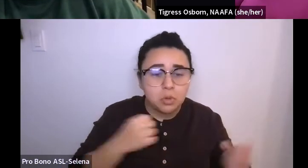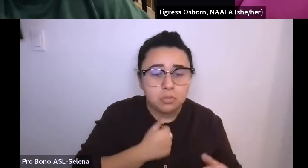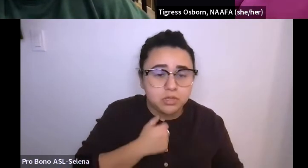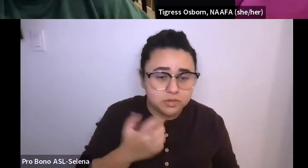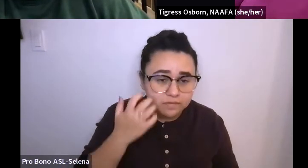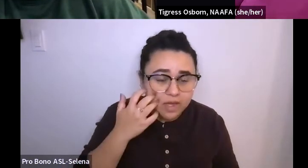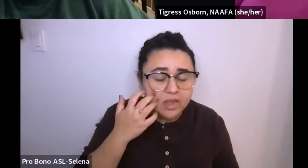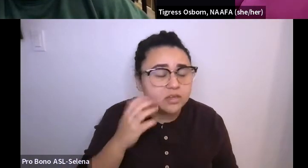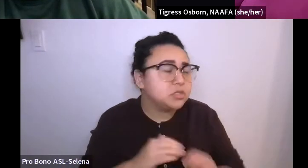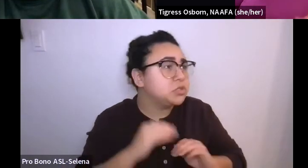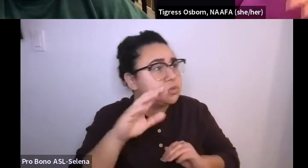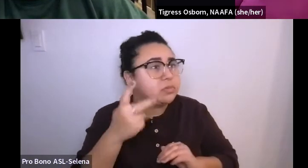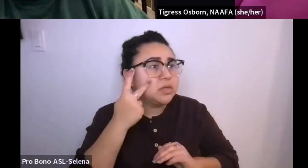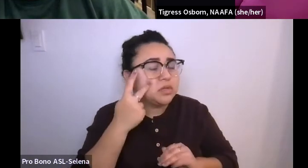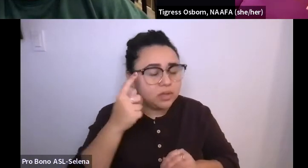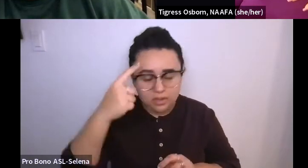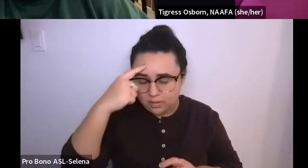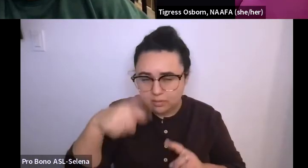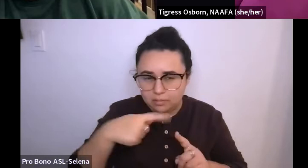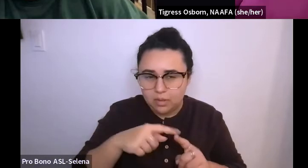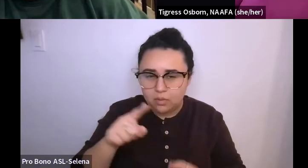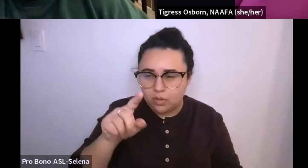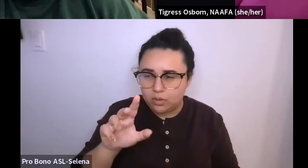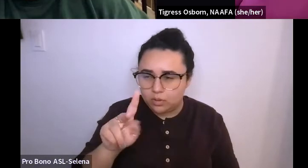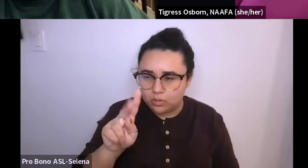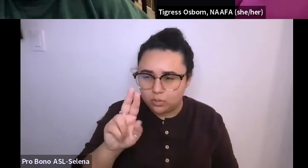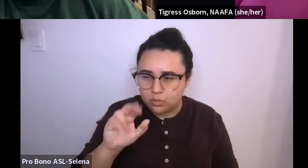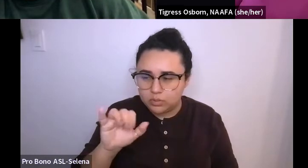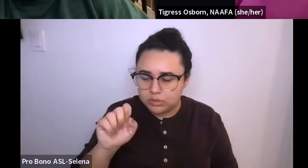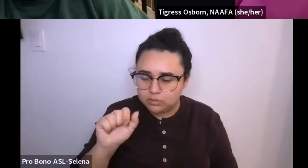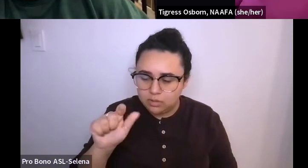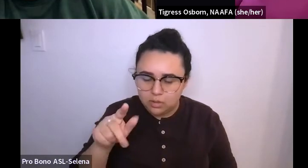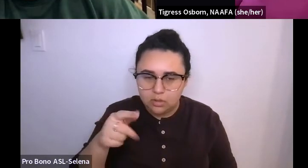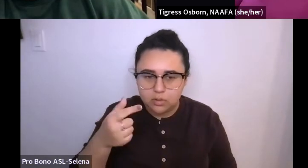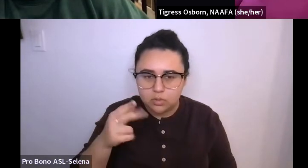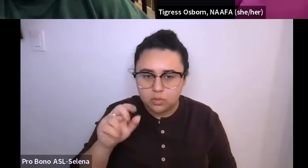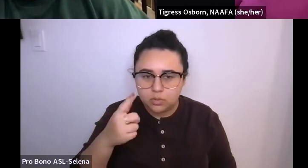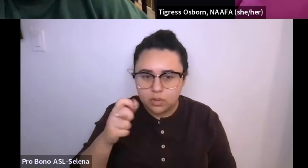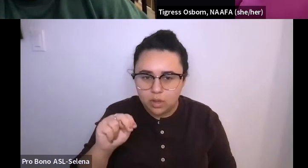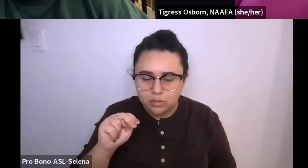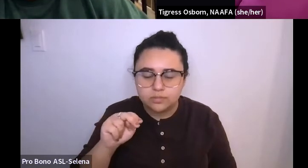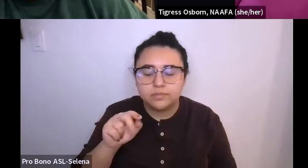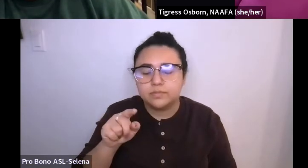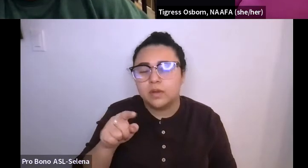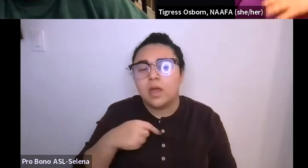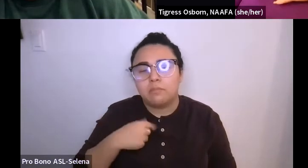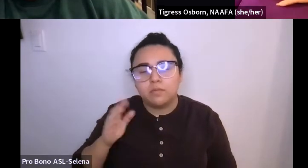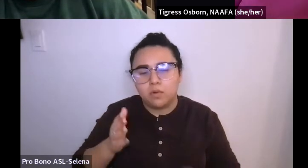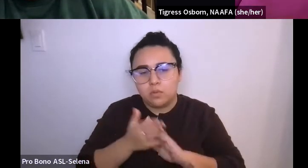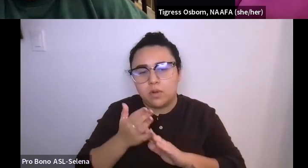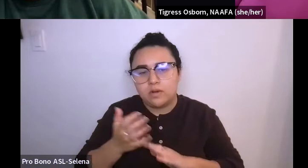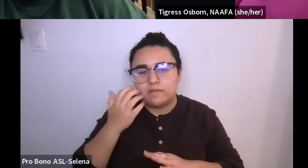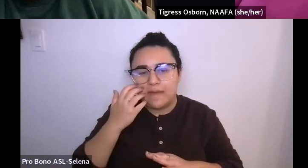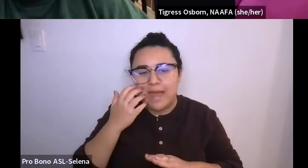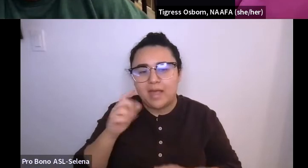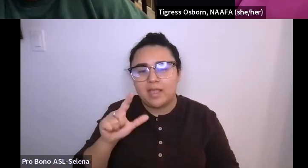like Crystal Bougon, who used to run a really popular fat women's lingerie store here in the States, and who got